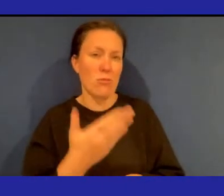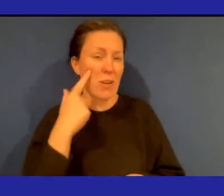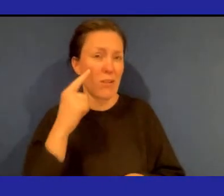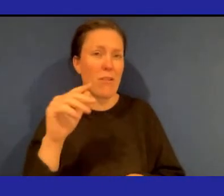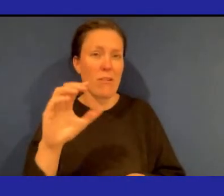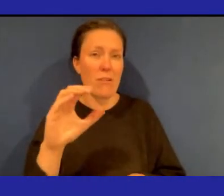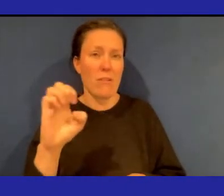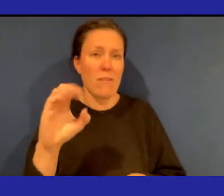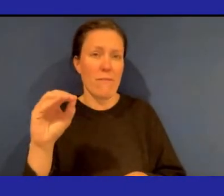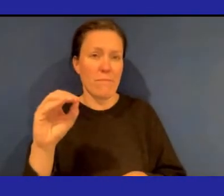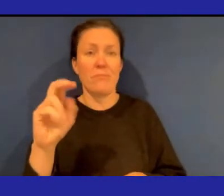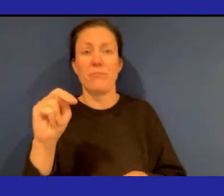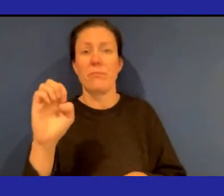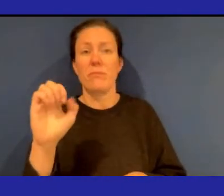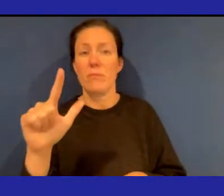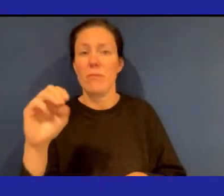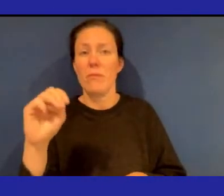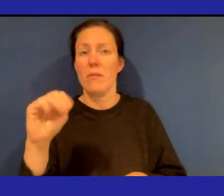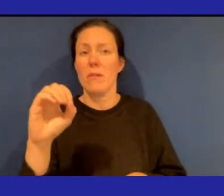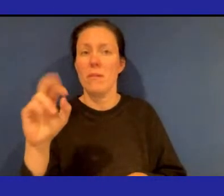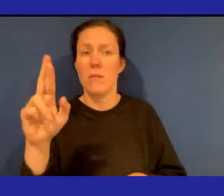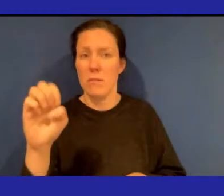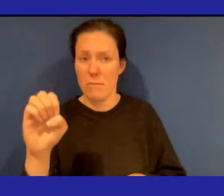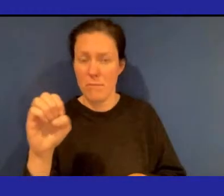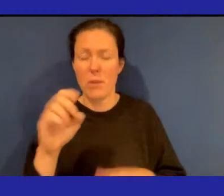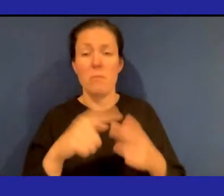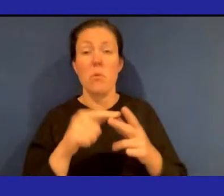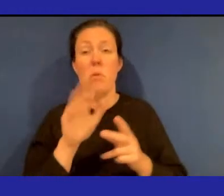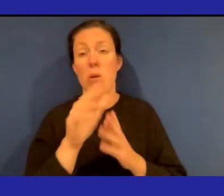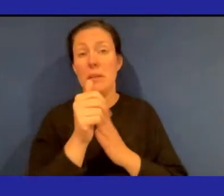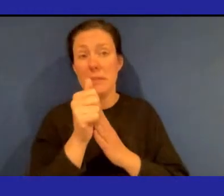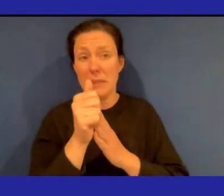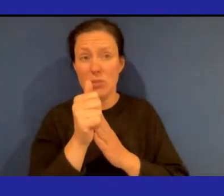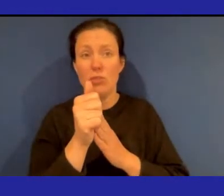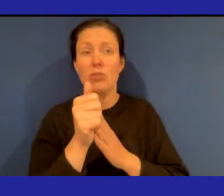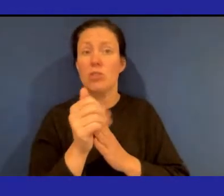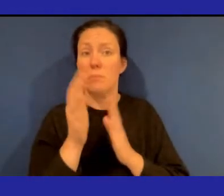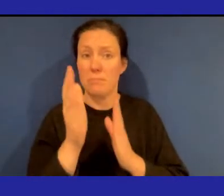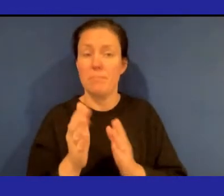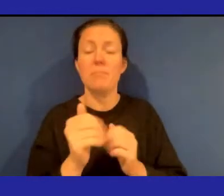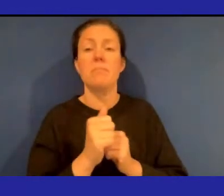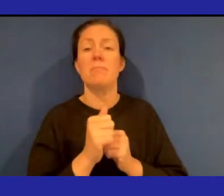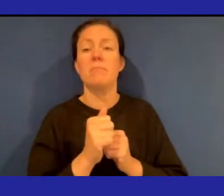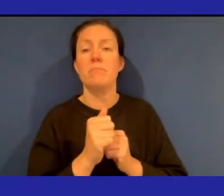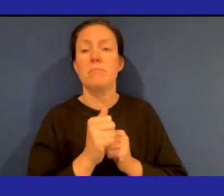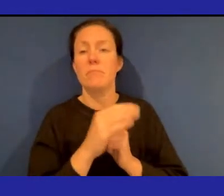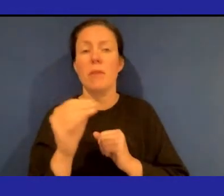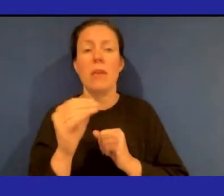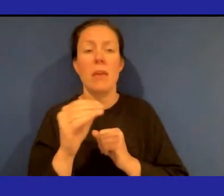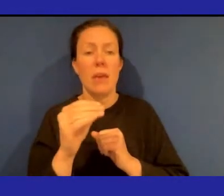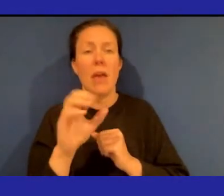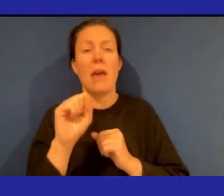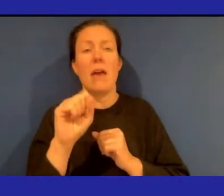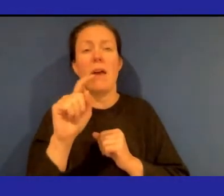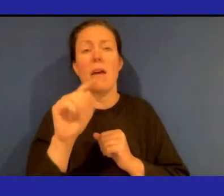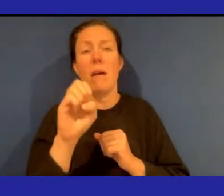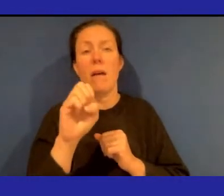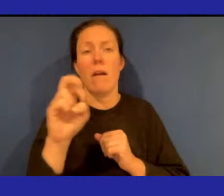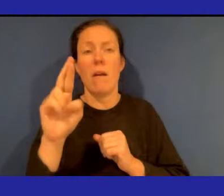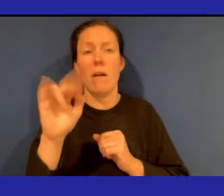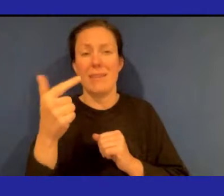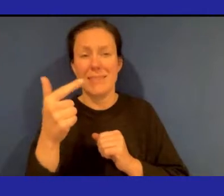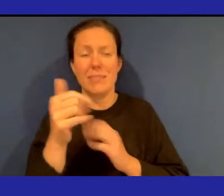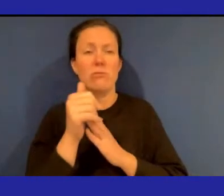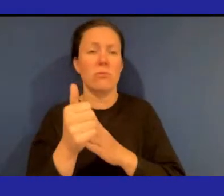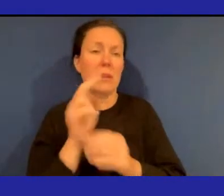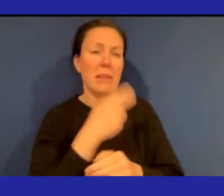Neil Moore, his leadership and fundamentals in steering the hospital towards excellence over